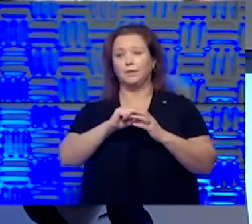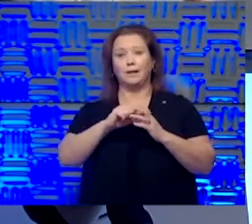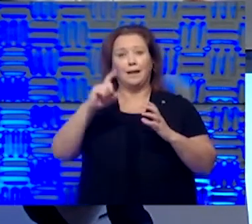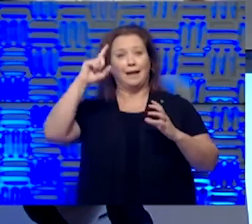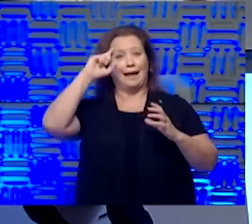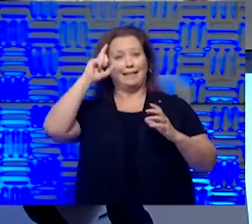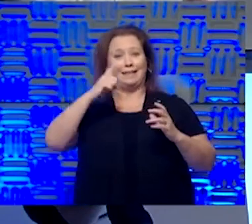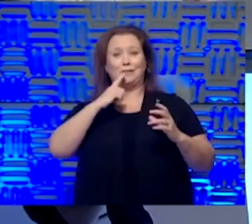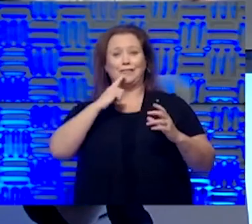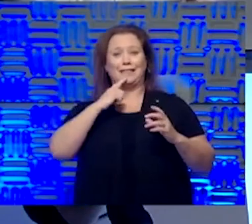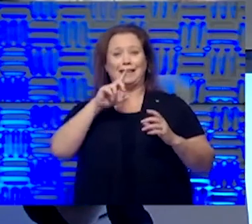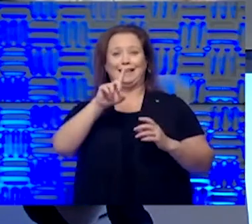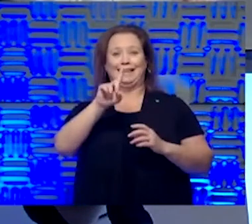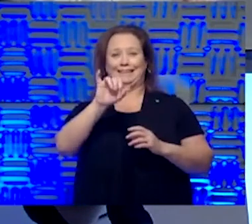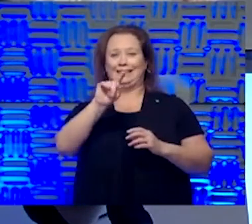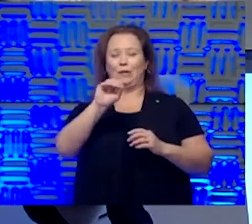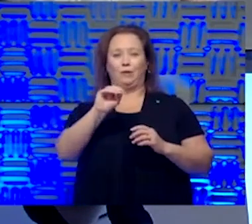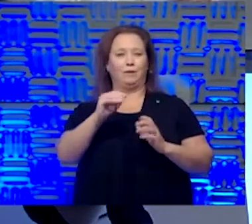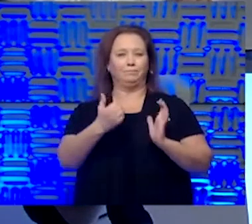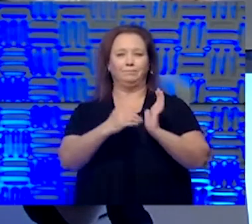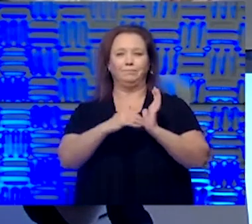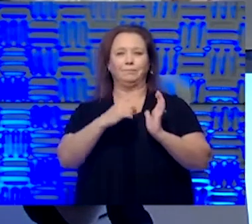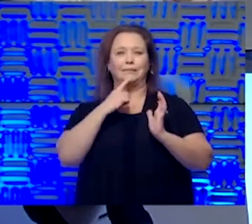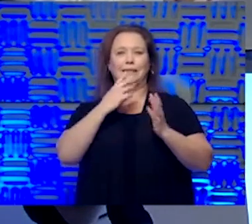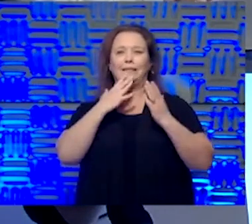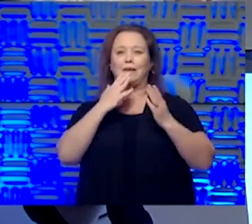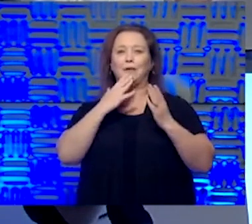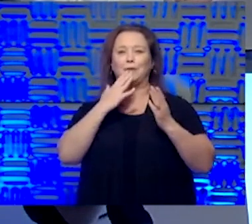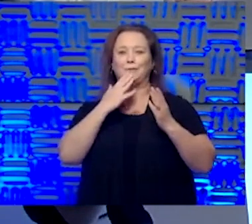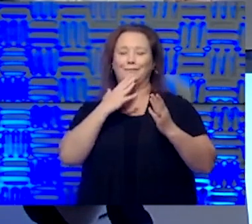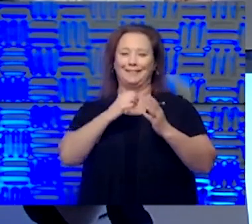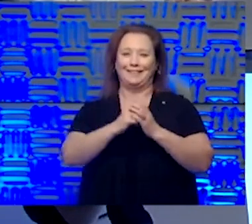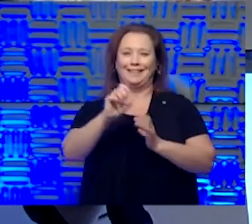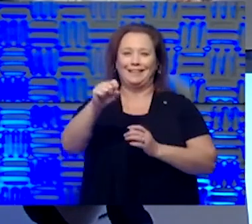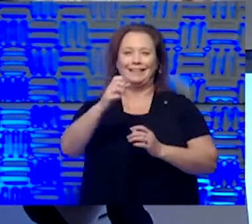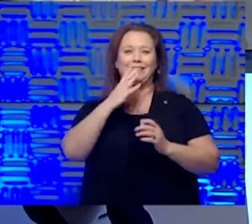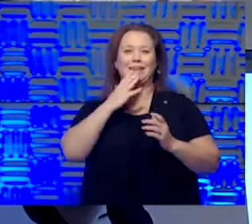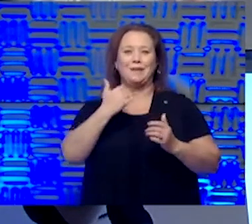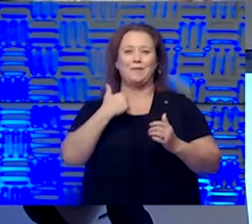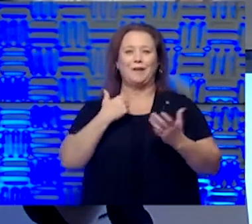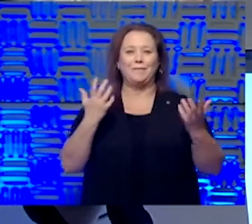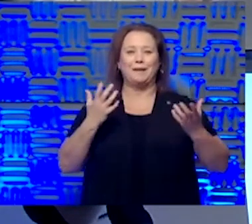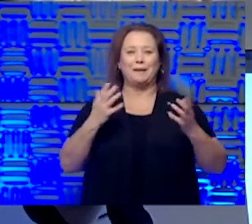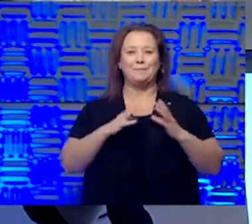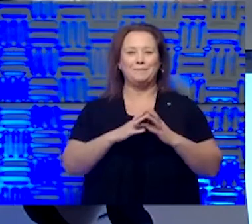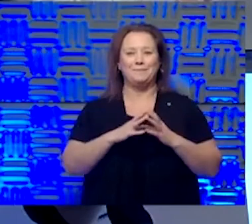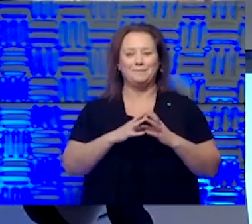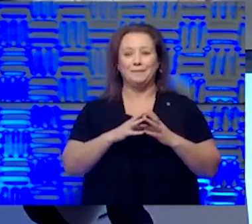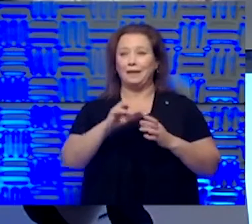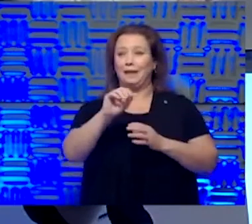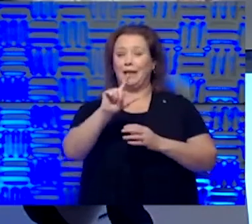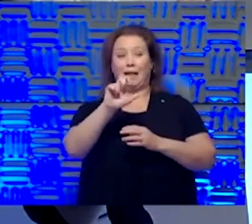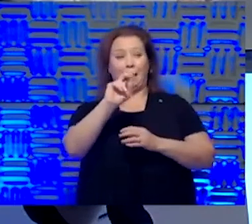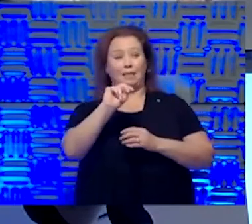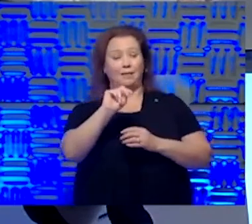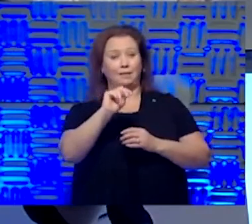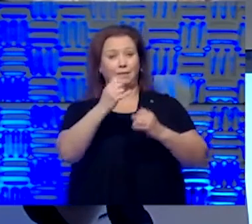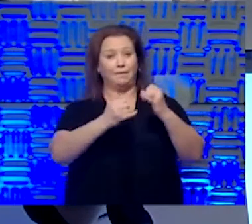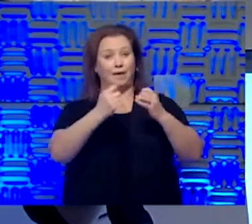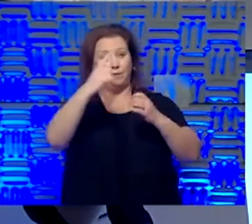she said it. Ditto. Pretty darn well, Ditto. right? Thank you. Yes. And thank you for having me. Yeah, you bet. Alan, any final thoughts this